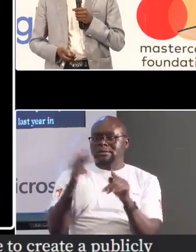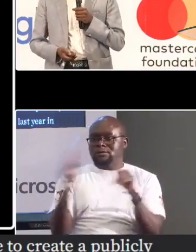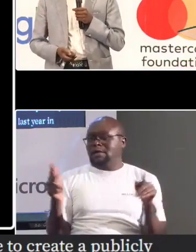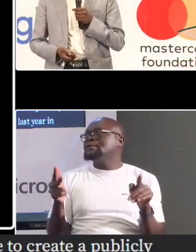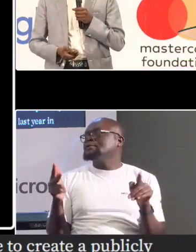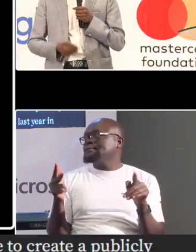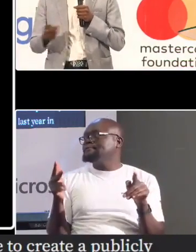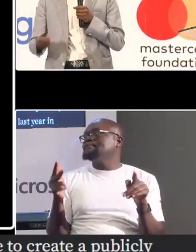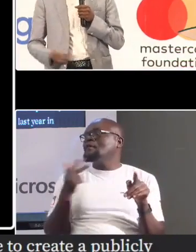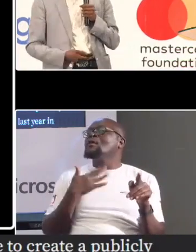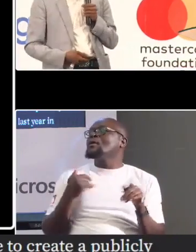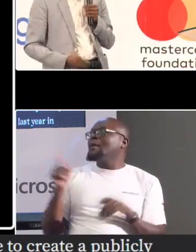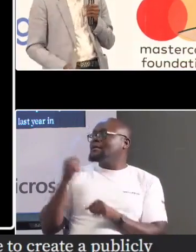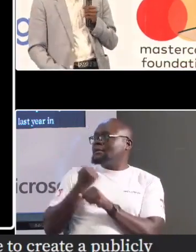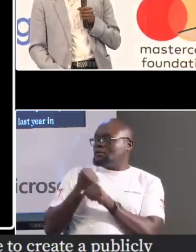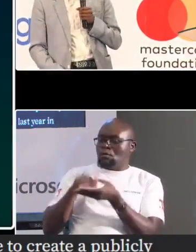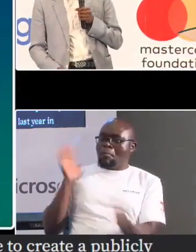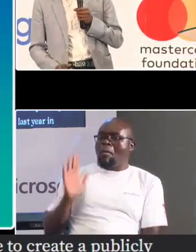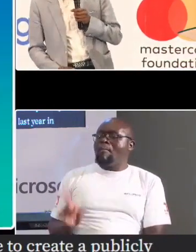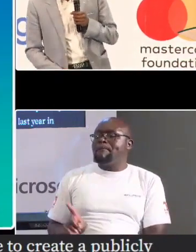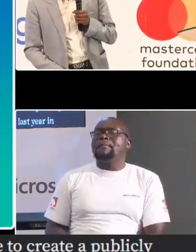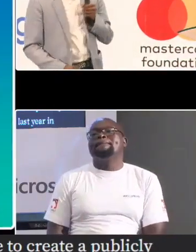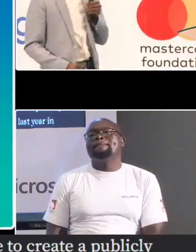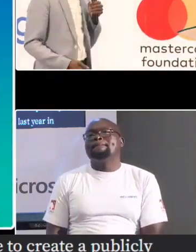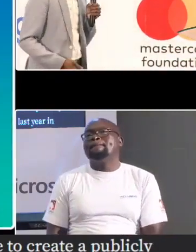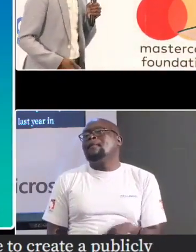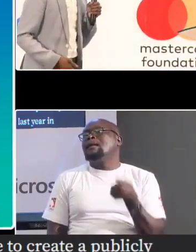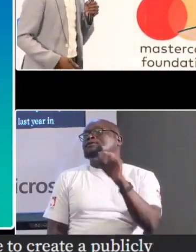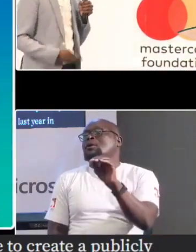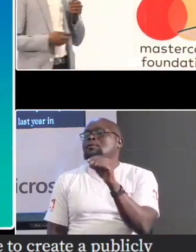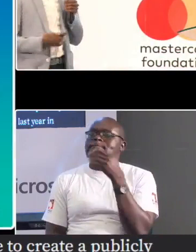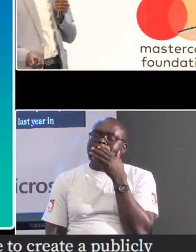me or email me. We want this really to go global. So